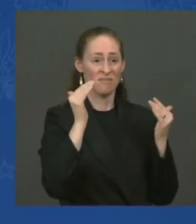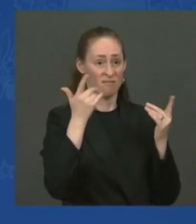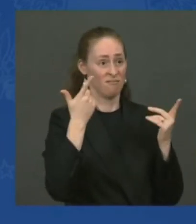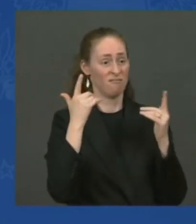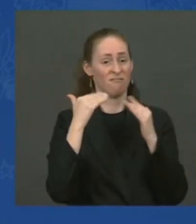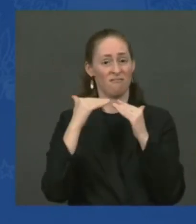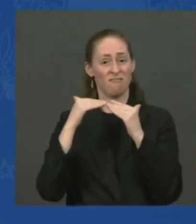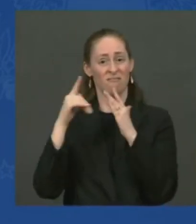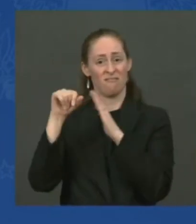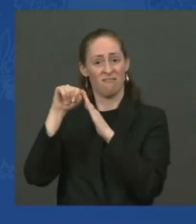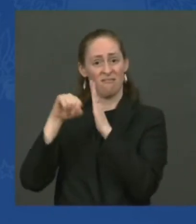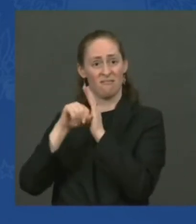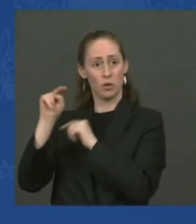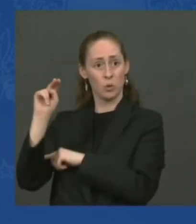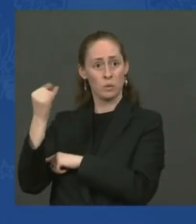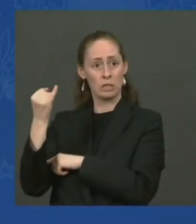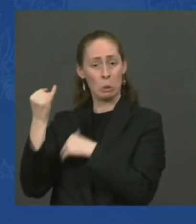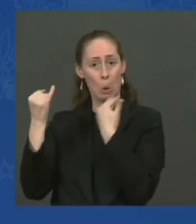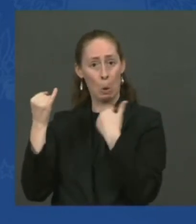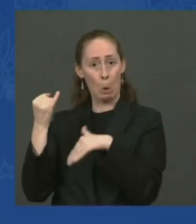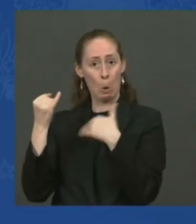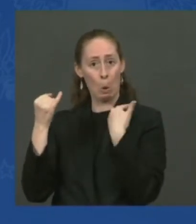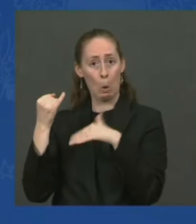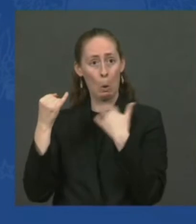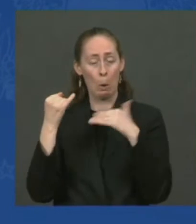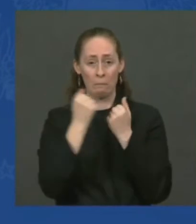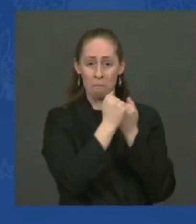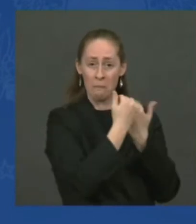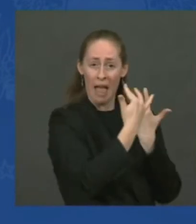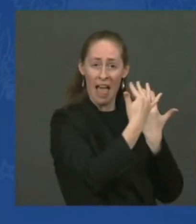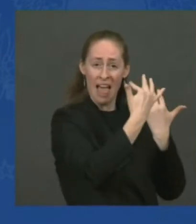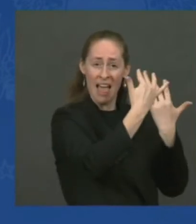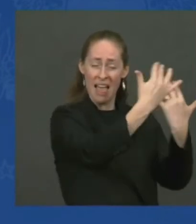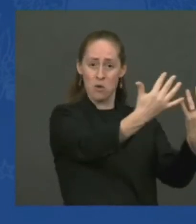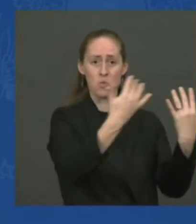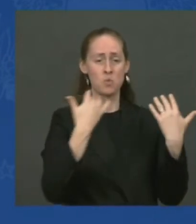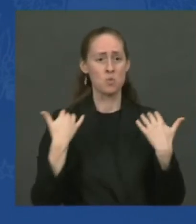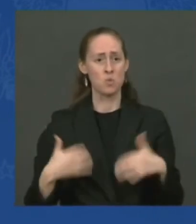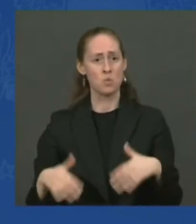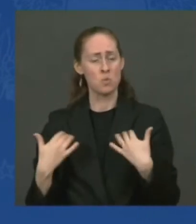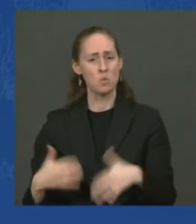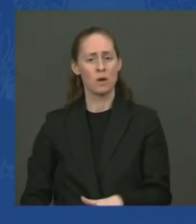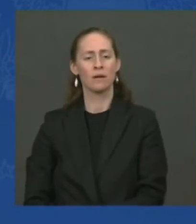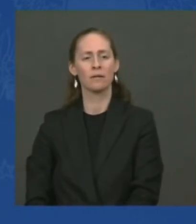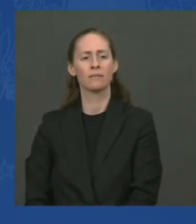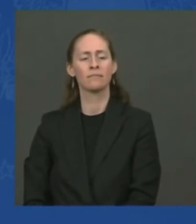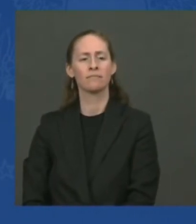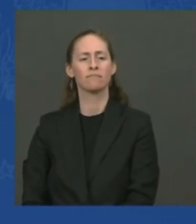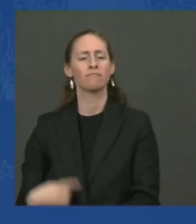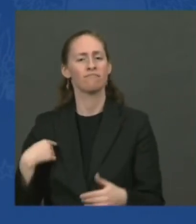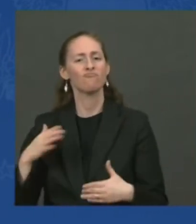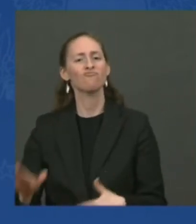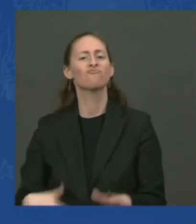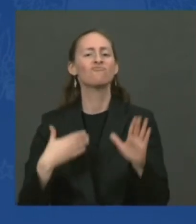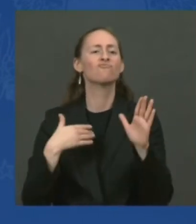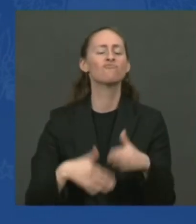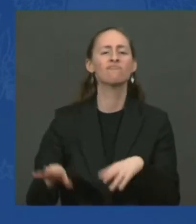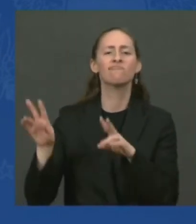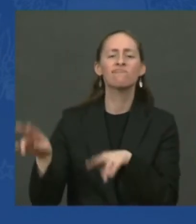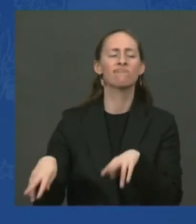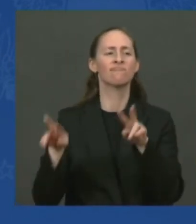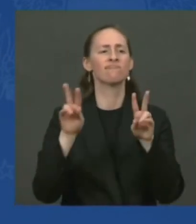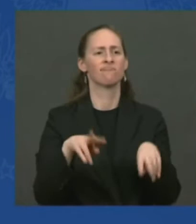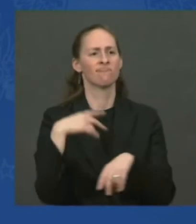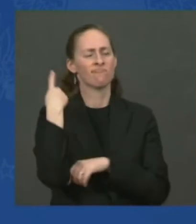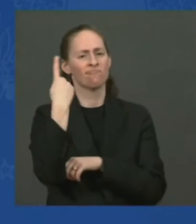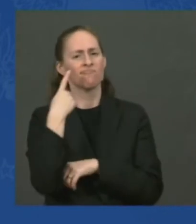west. Folks, walk the neighborhoods and look the people in the eye in these circumstances, as many of you have,